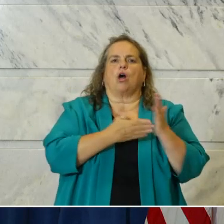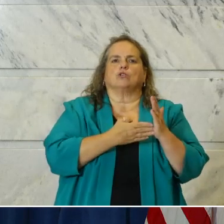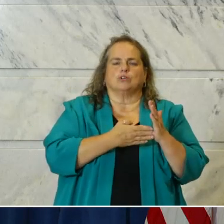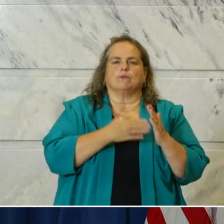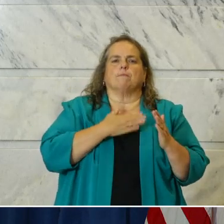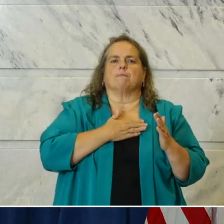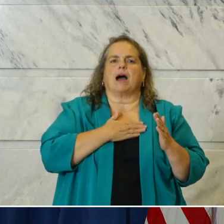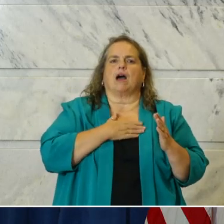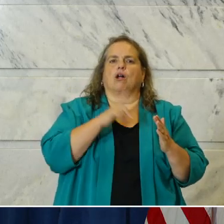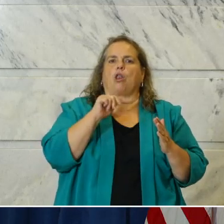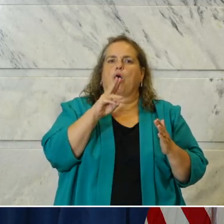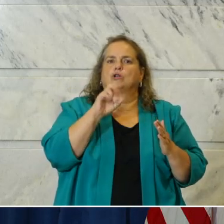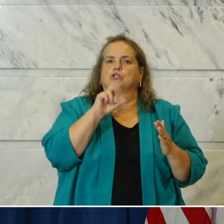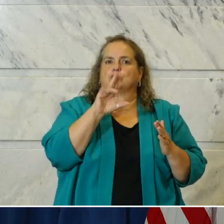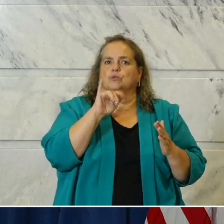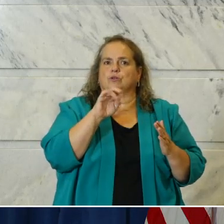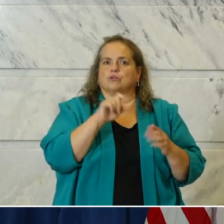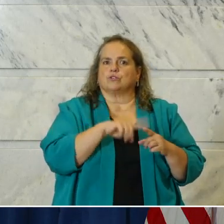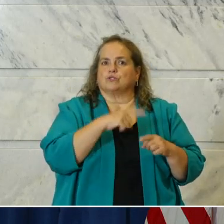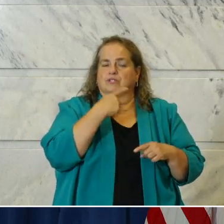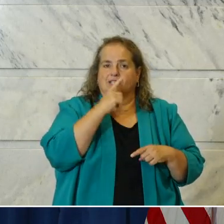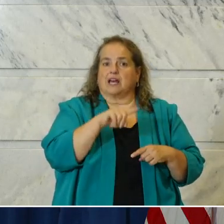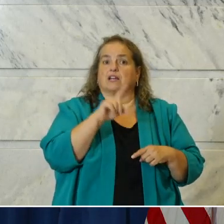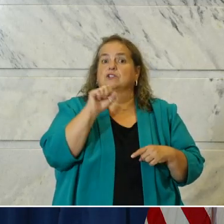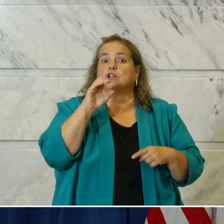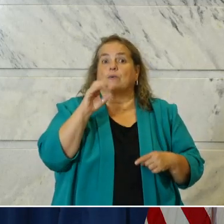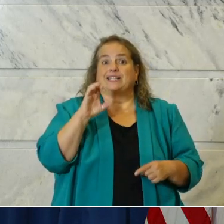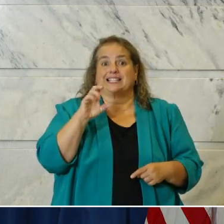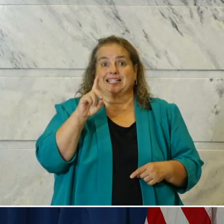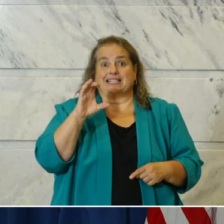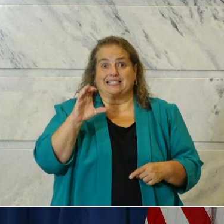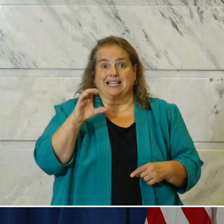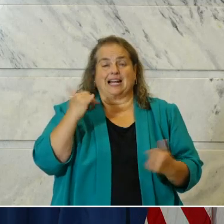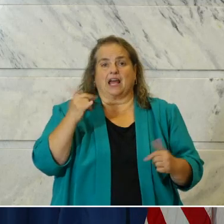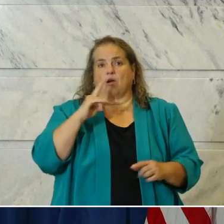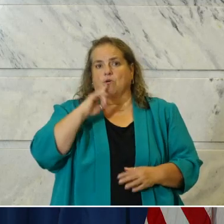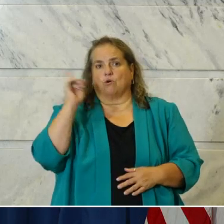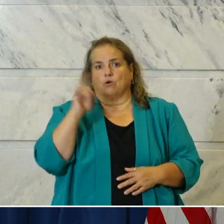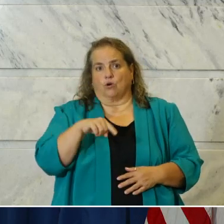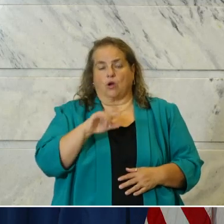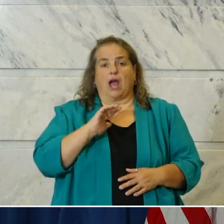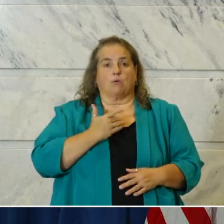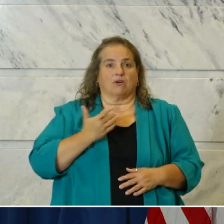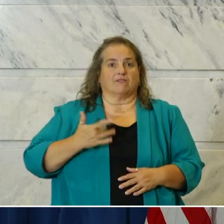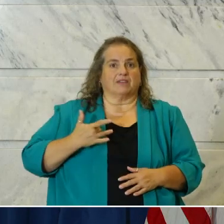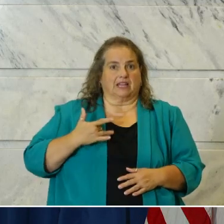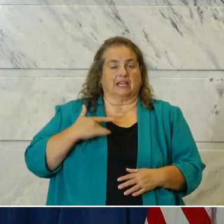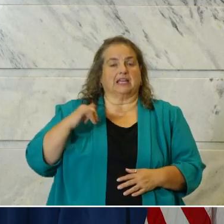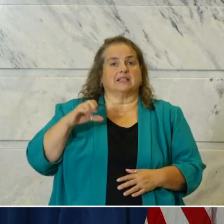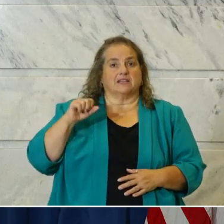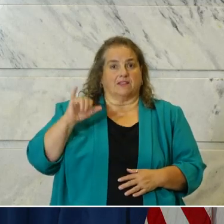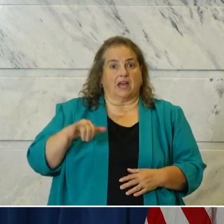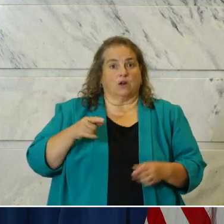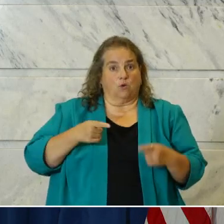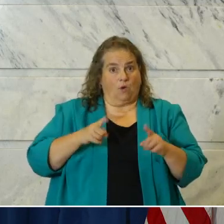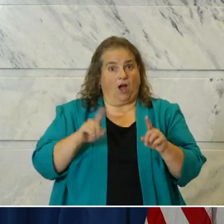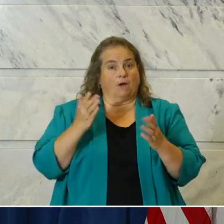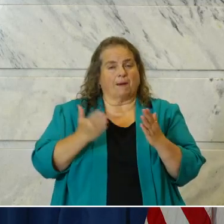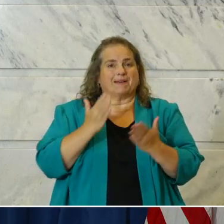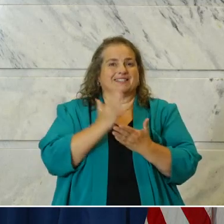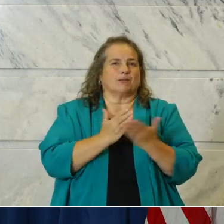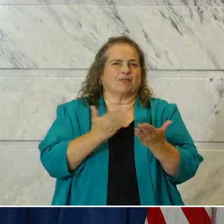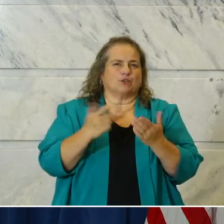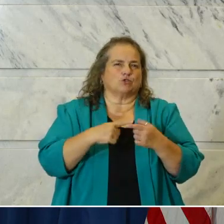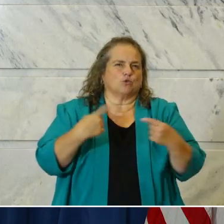enforcement of evictions, but with the CDC coming out with their order, our belief is while there might be some things to argue